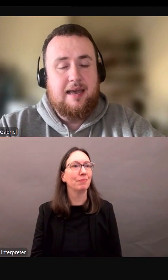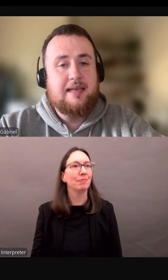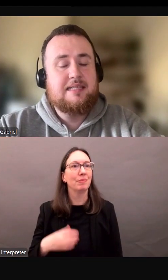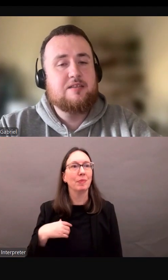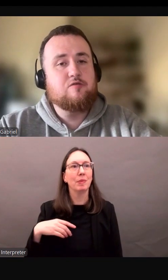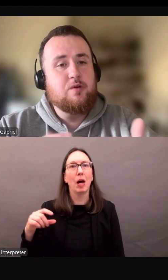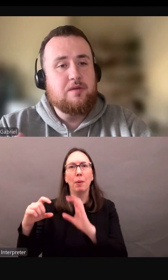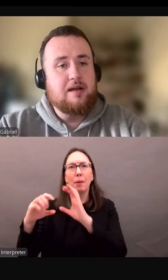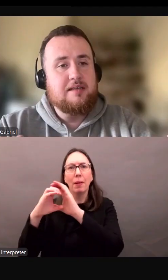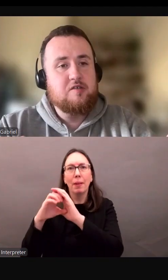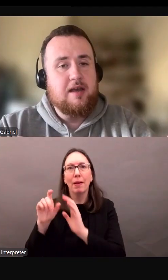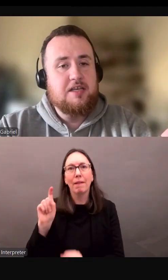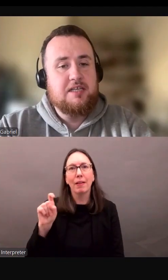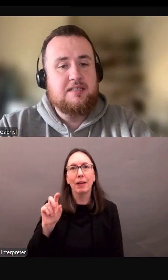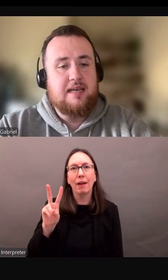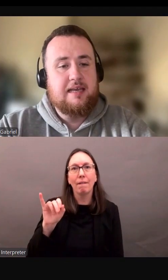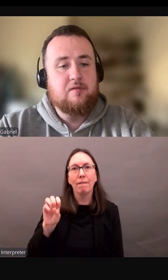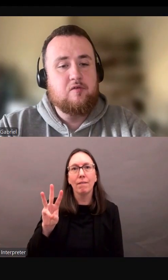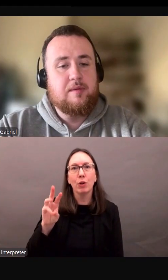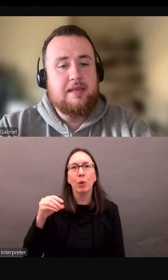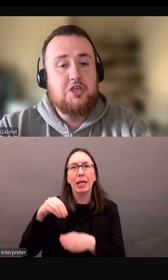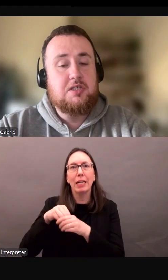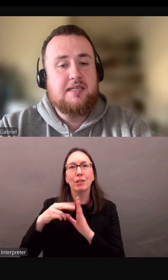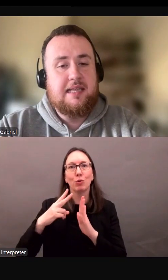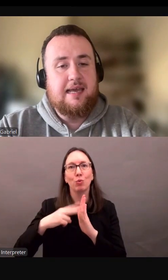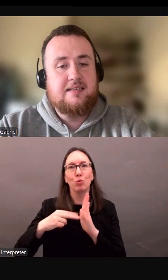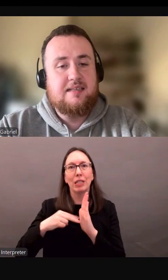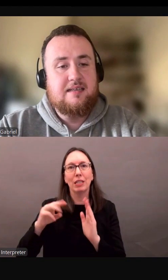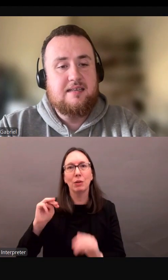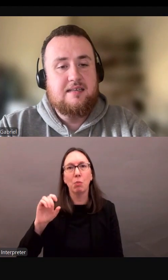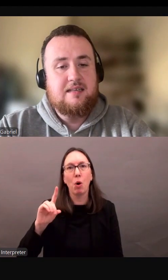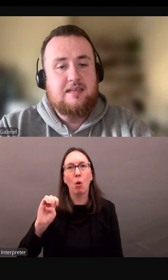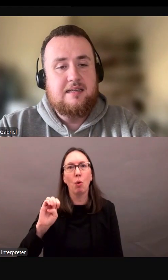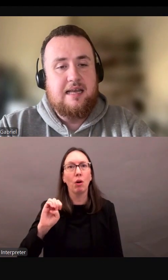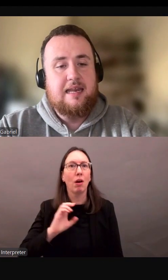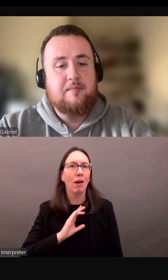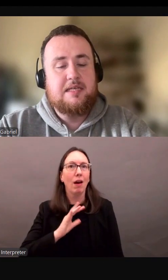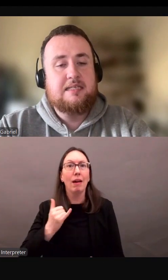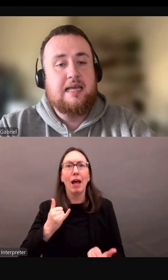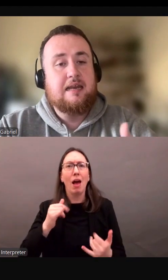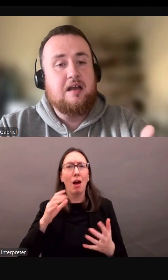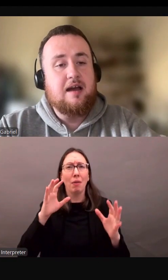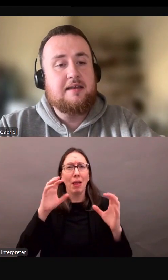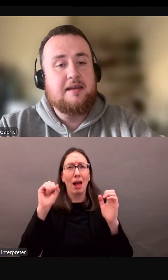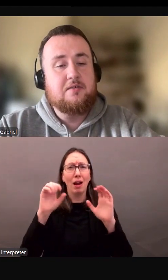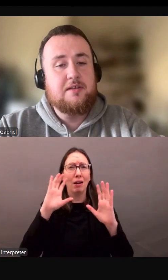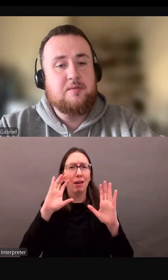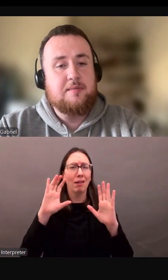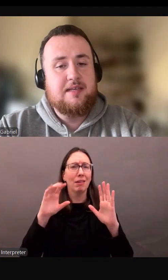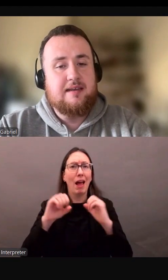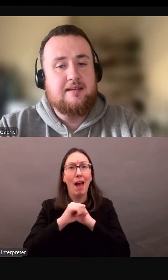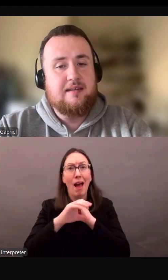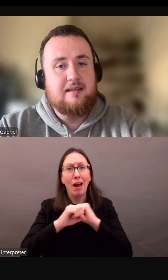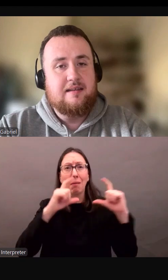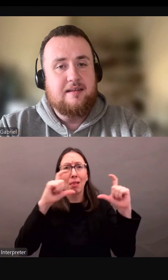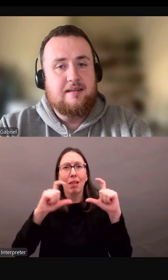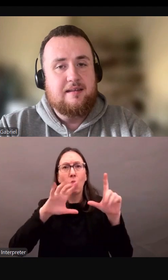And you can see it's removed all distractions and given me just the text and images and the content of this